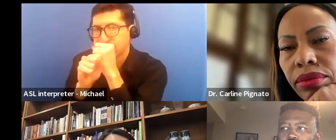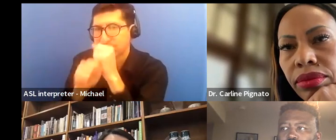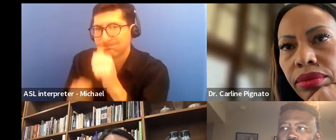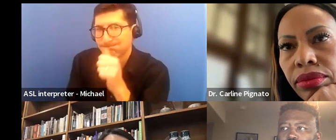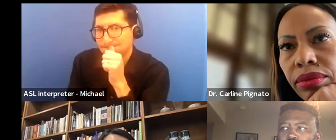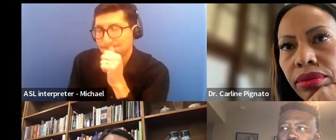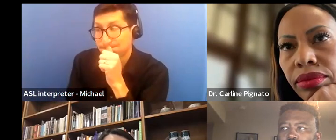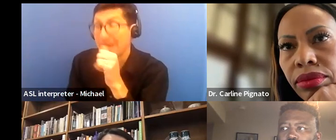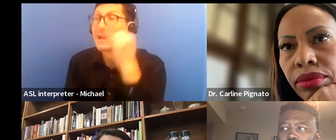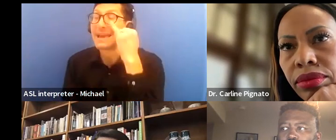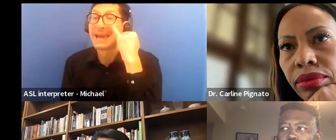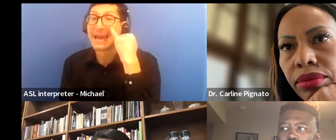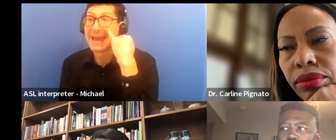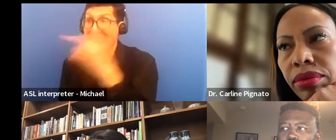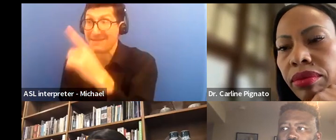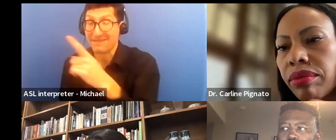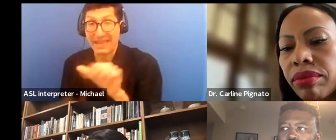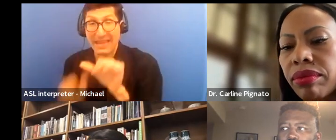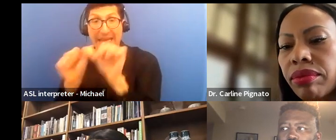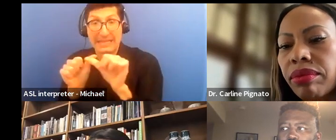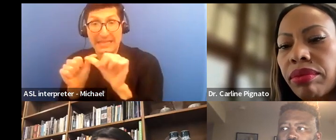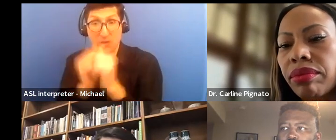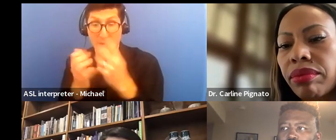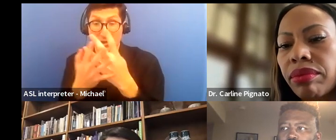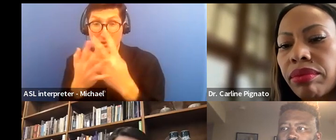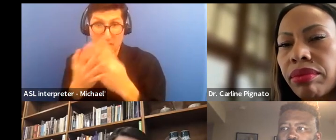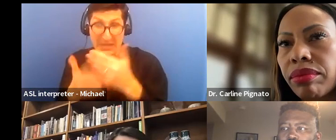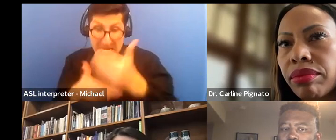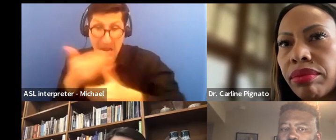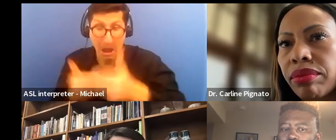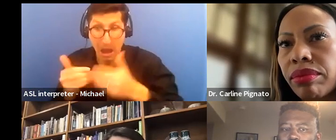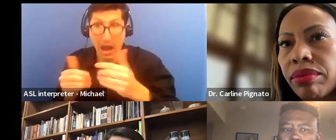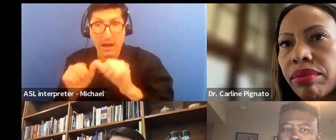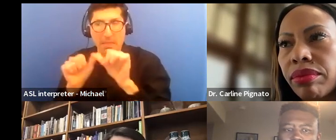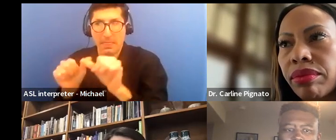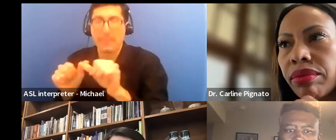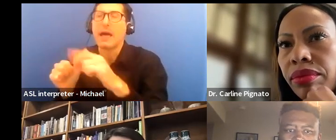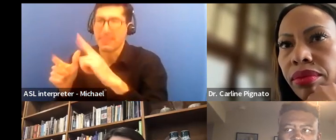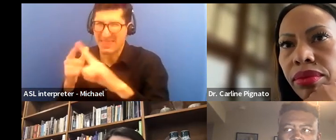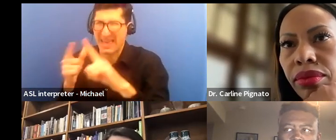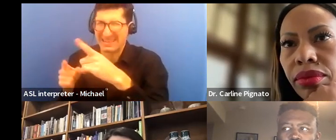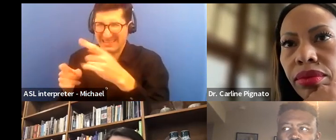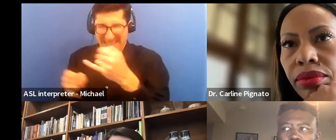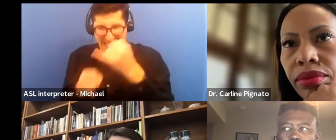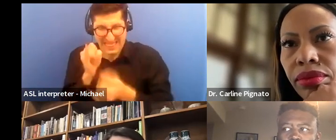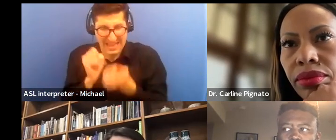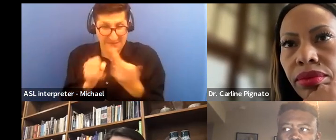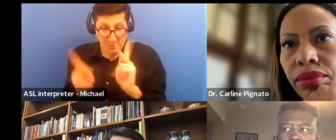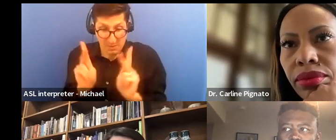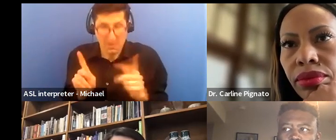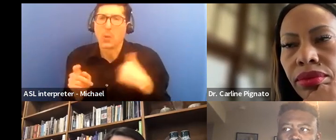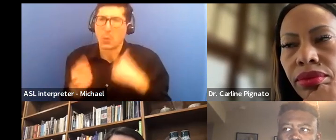they become a finalist, and then it obviously is public. But could you just talk to me for a moment, please,